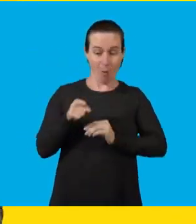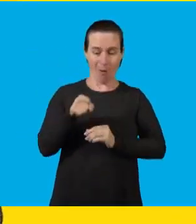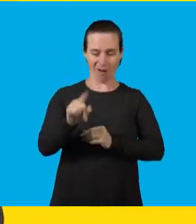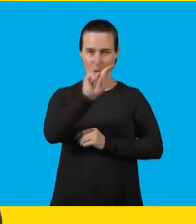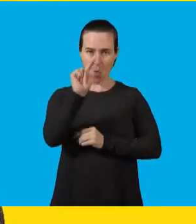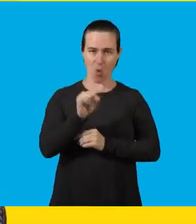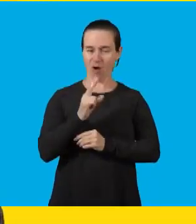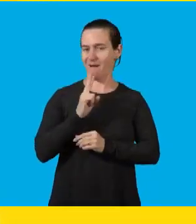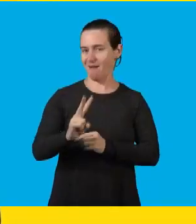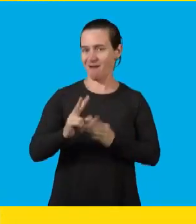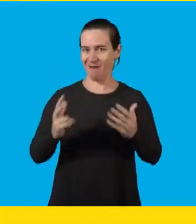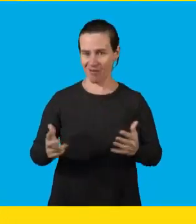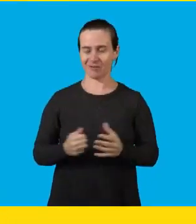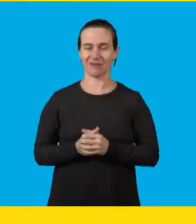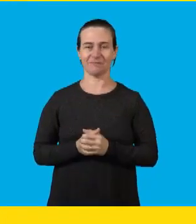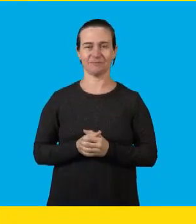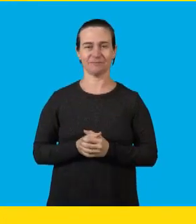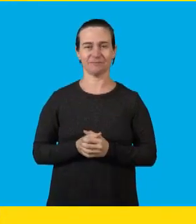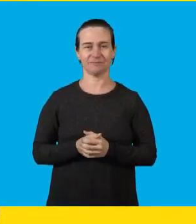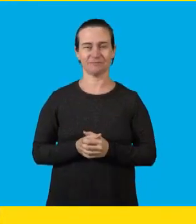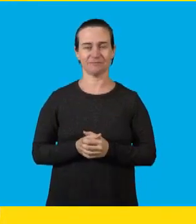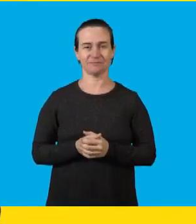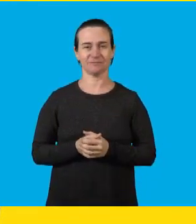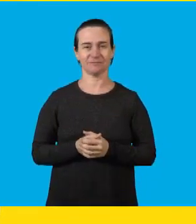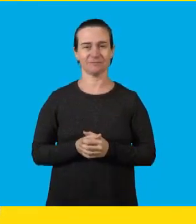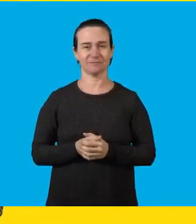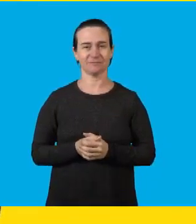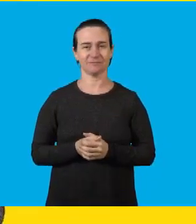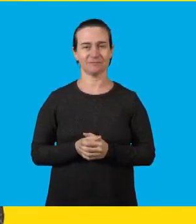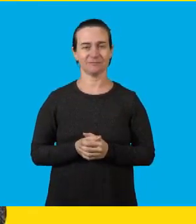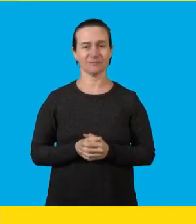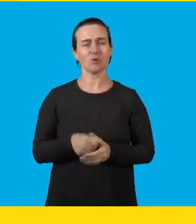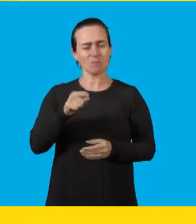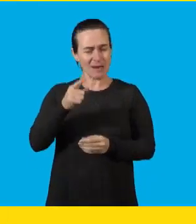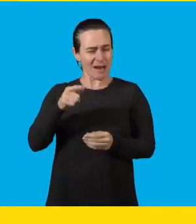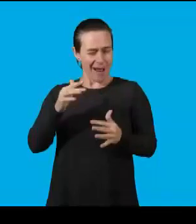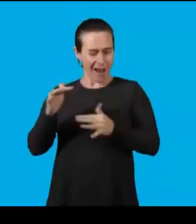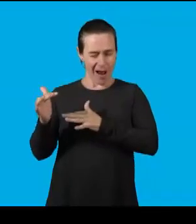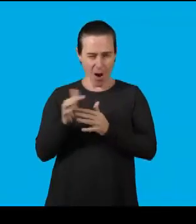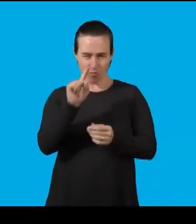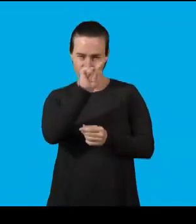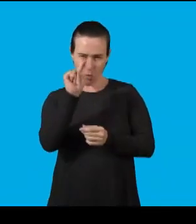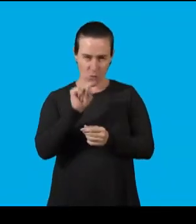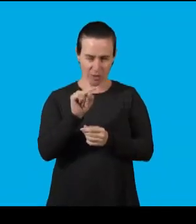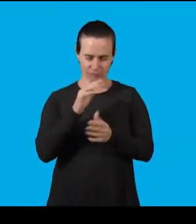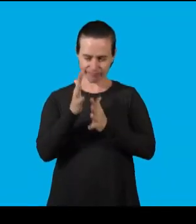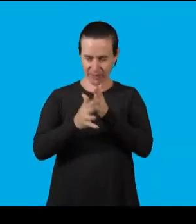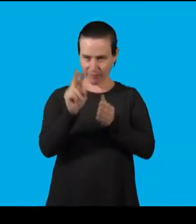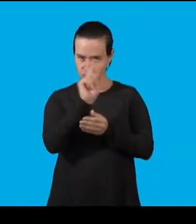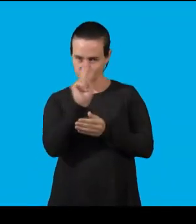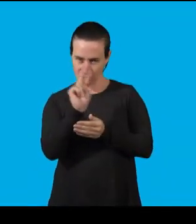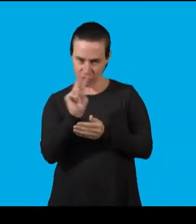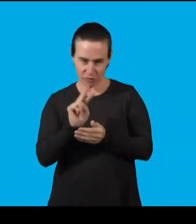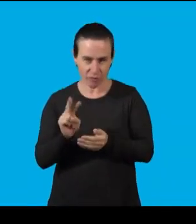answering exam questions and how to be successful. So what happens is you have to know how to read questions. You have to